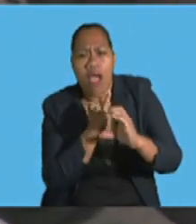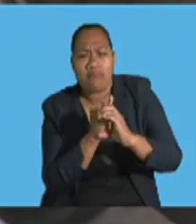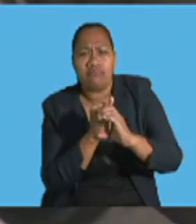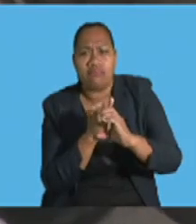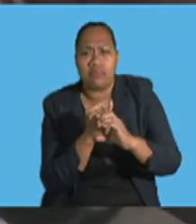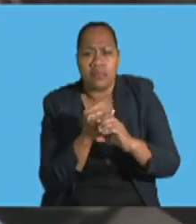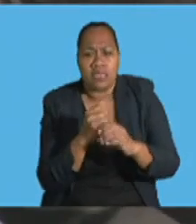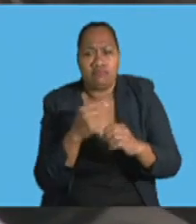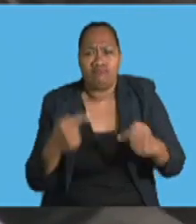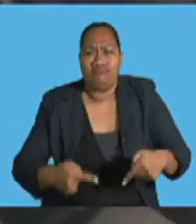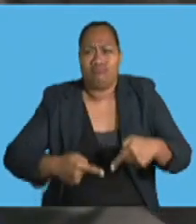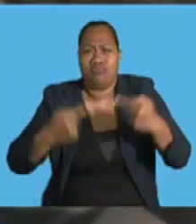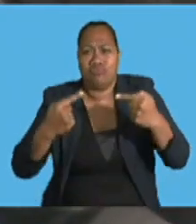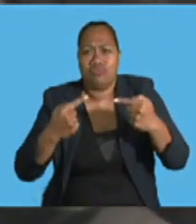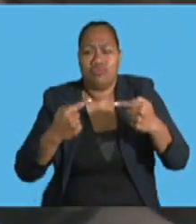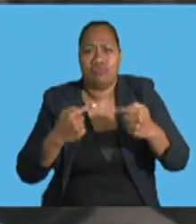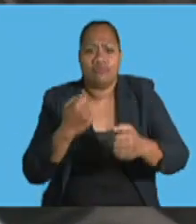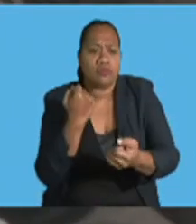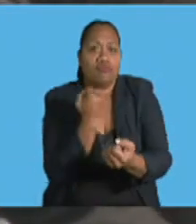drugs in Fiji.